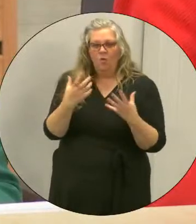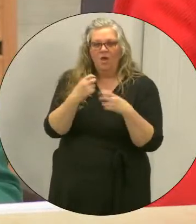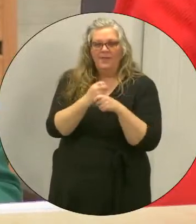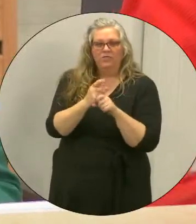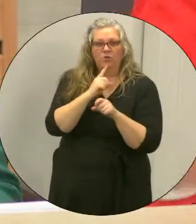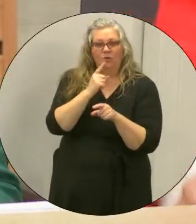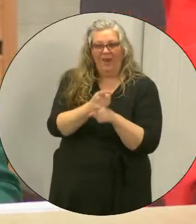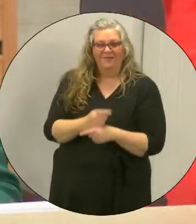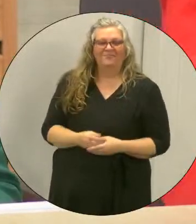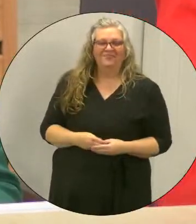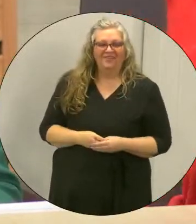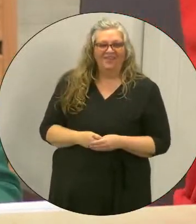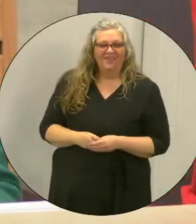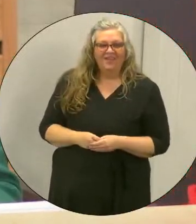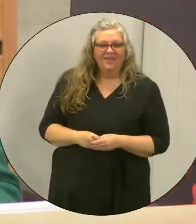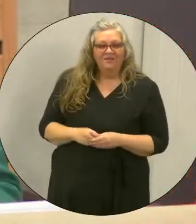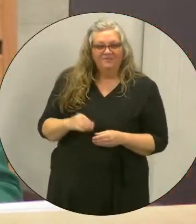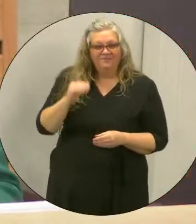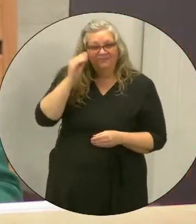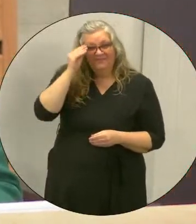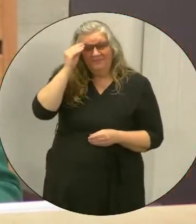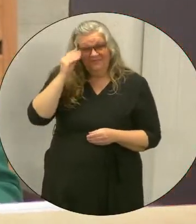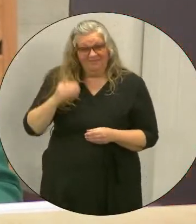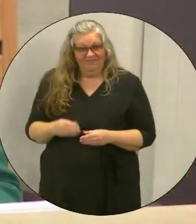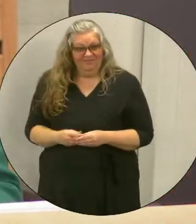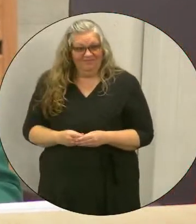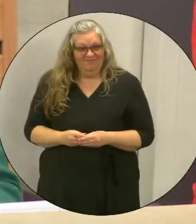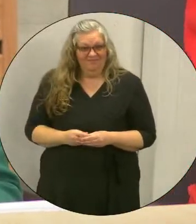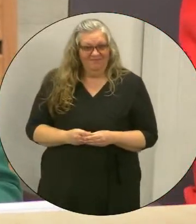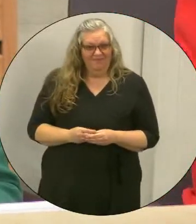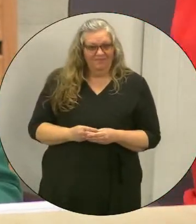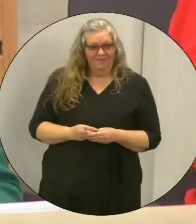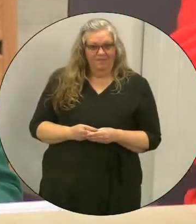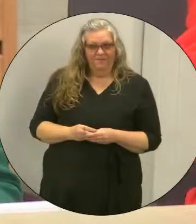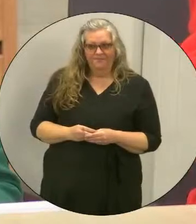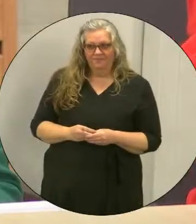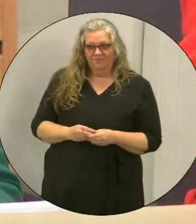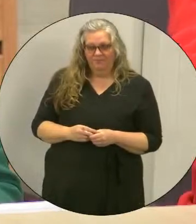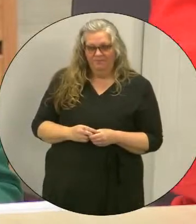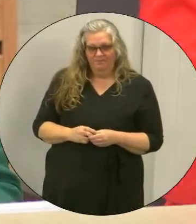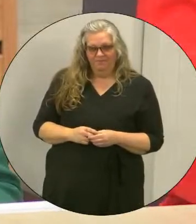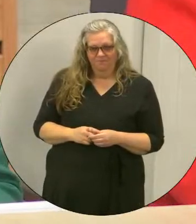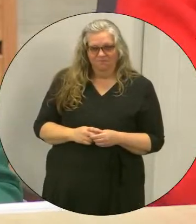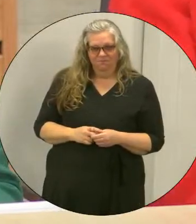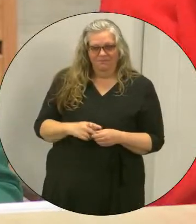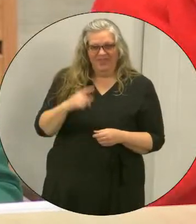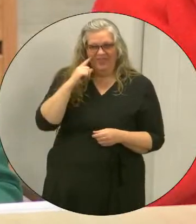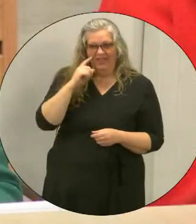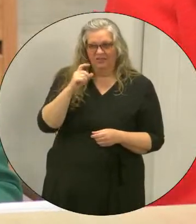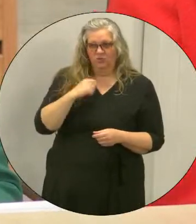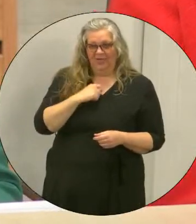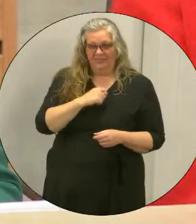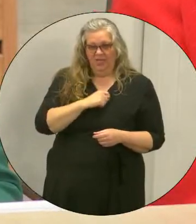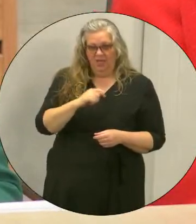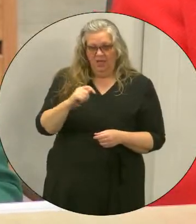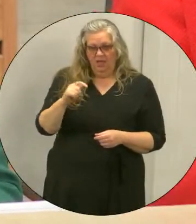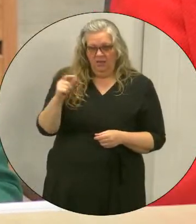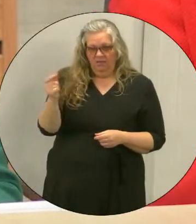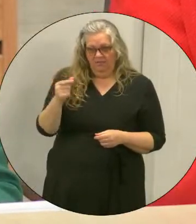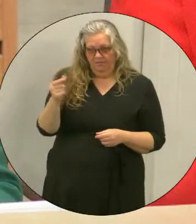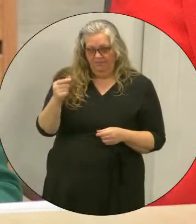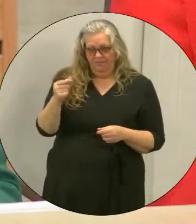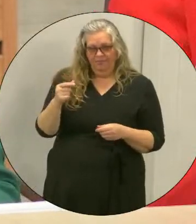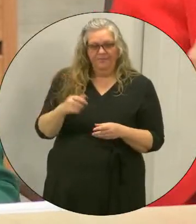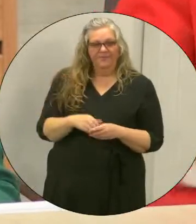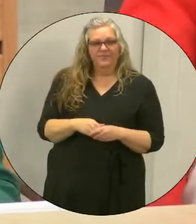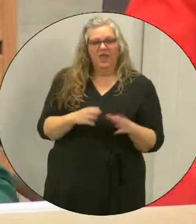right. So what I'm going to do is I'm going to go ahead and entertain a motion. I believe Trustee Cavazos was in the queue, and